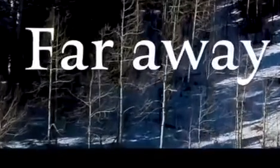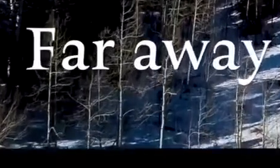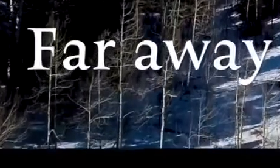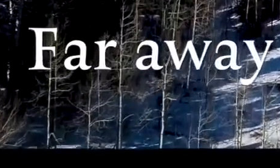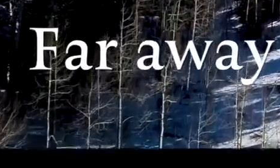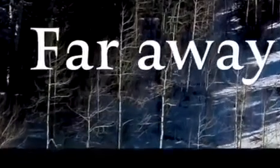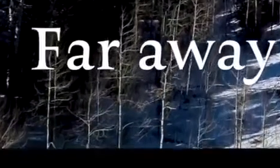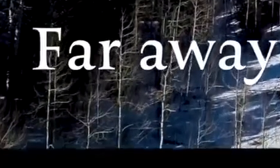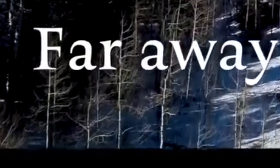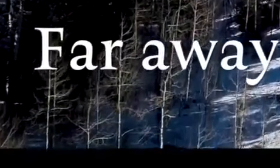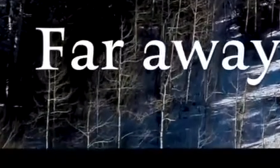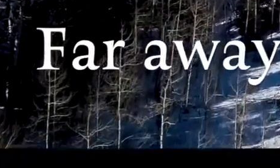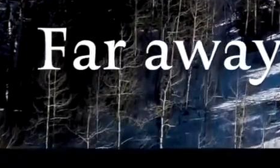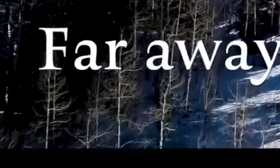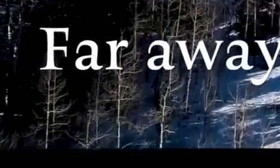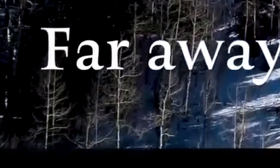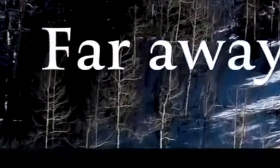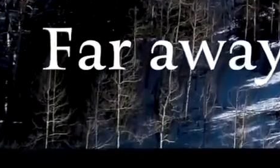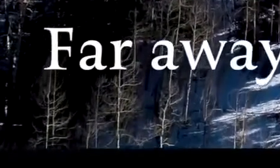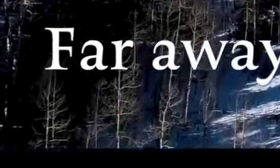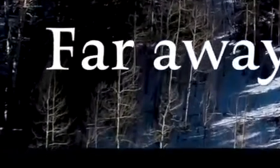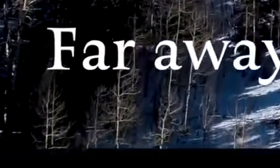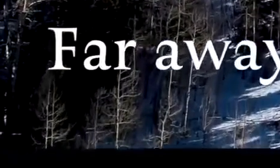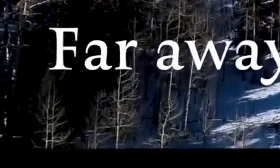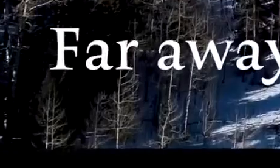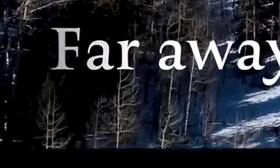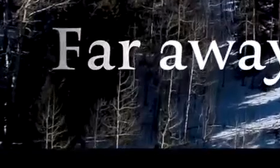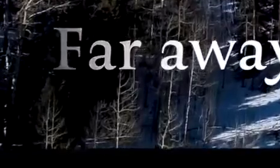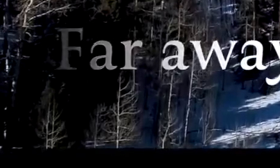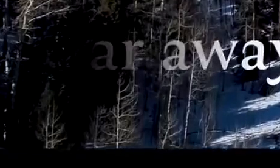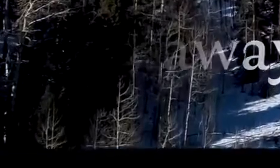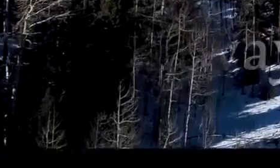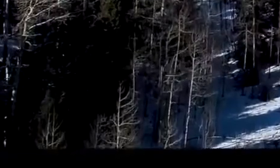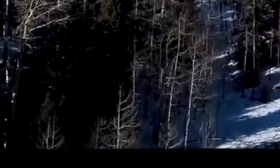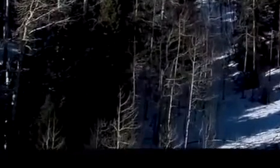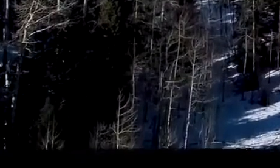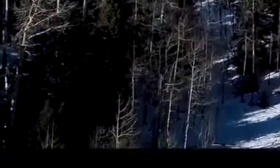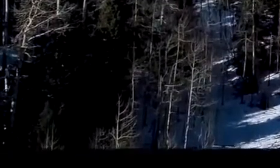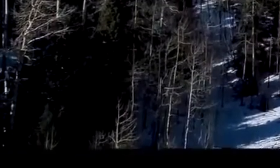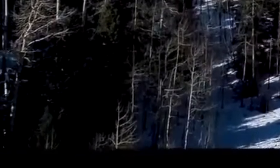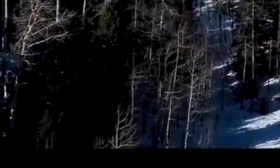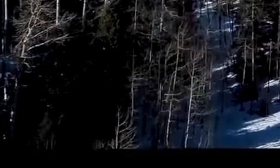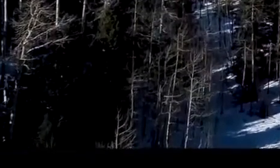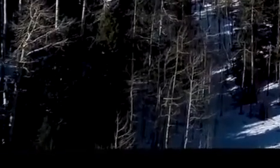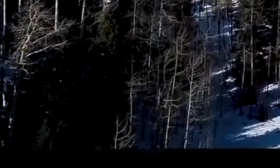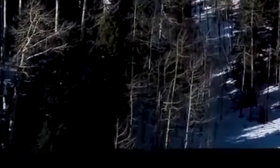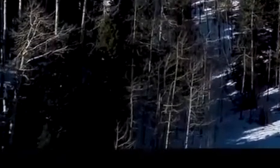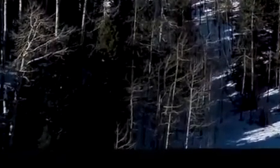Far away from the rolling ocean, still my